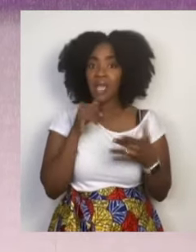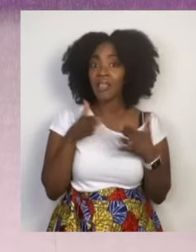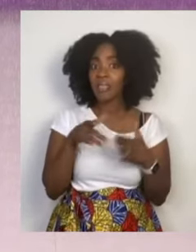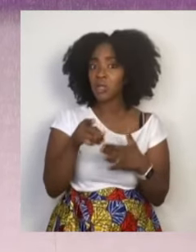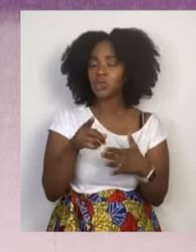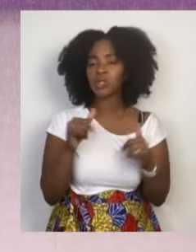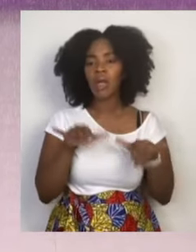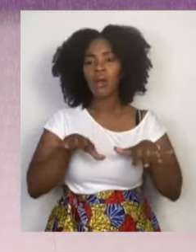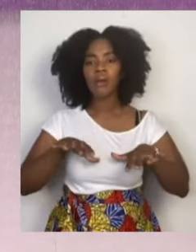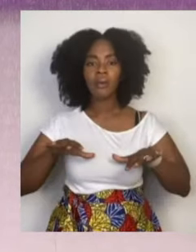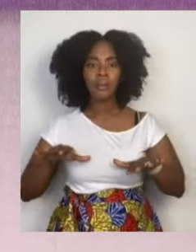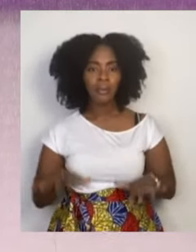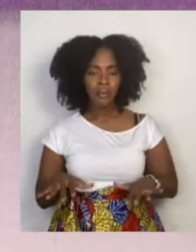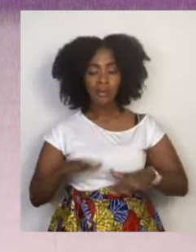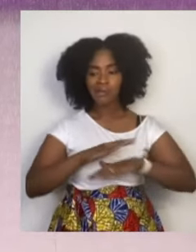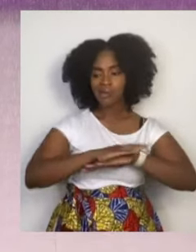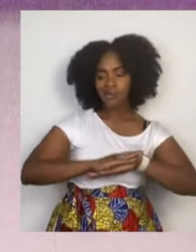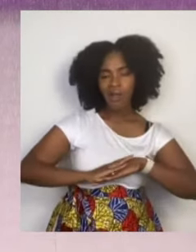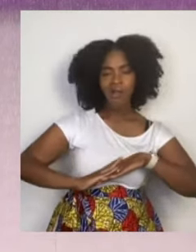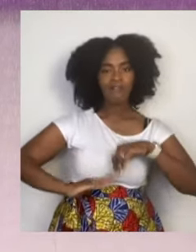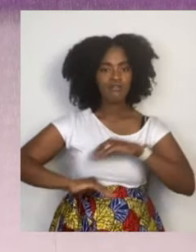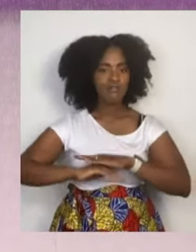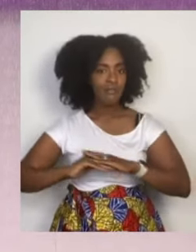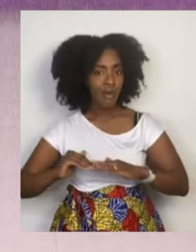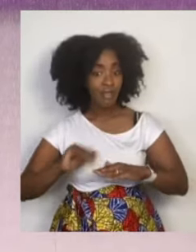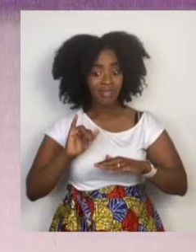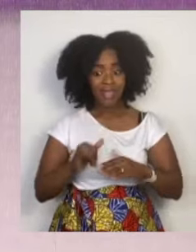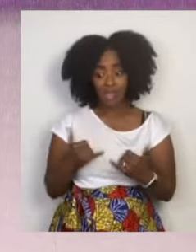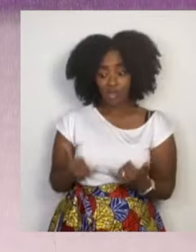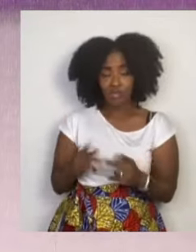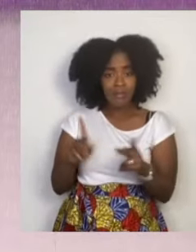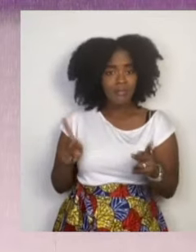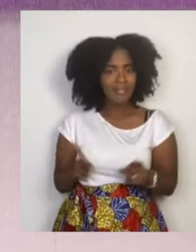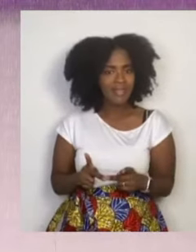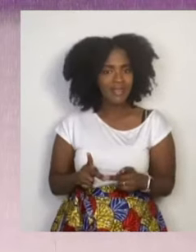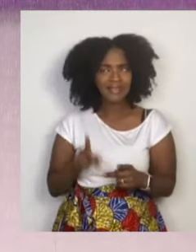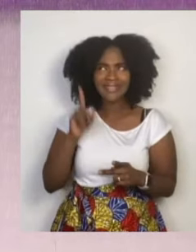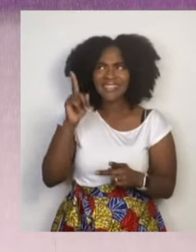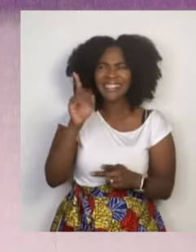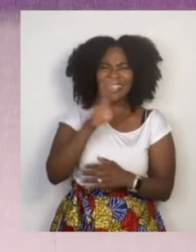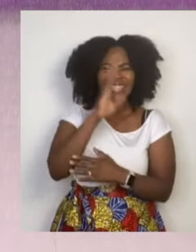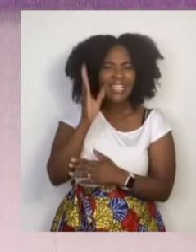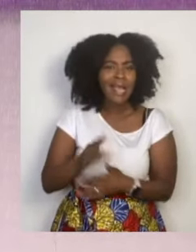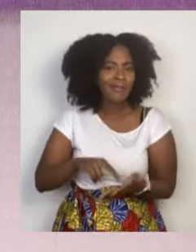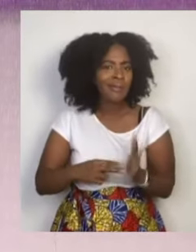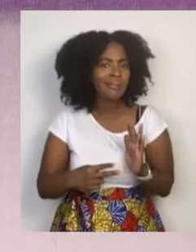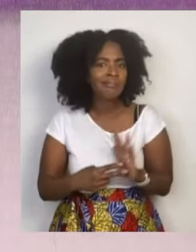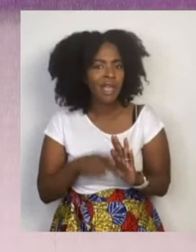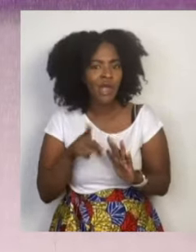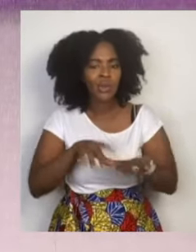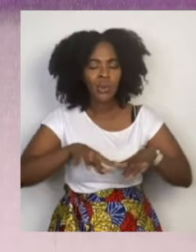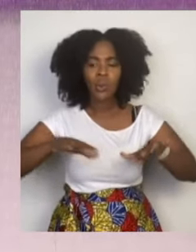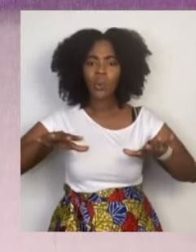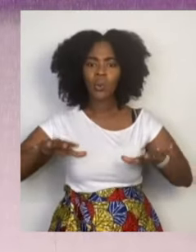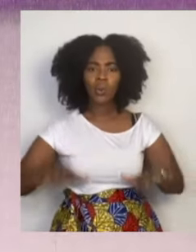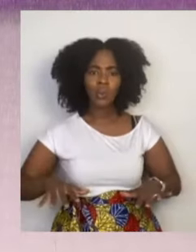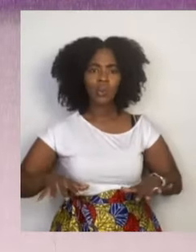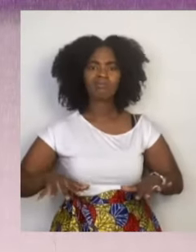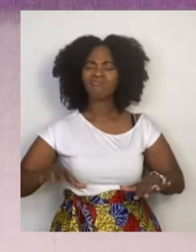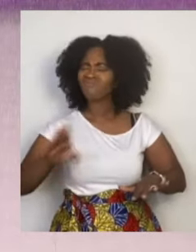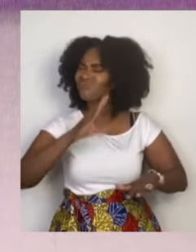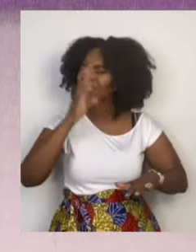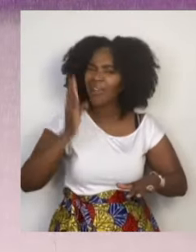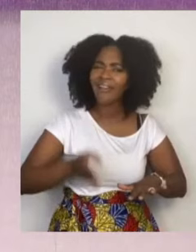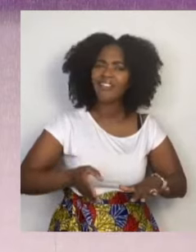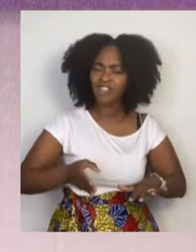in a place that I never intended to allow you to settle in. Because if I